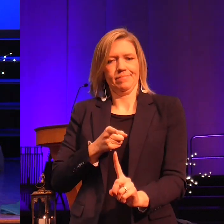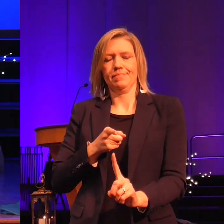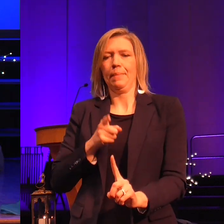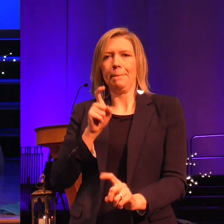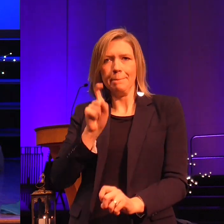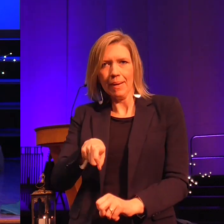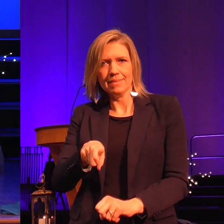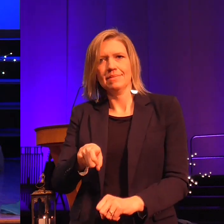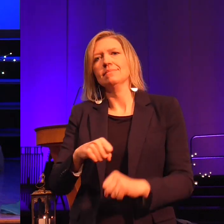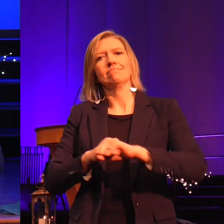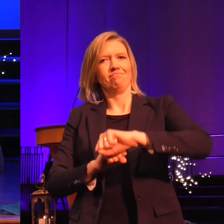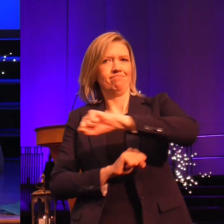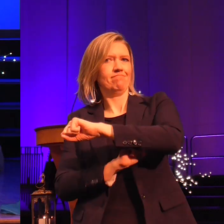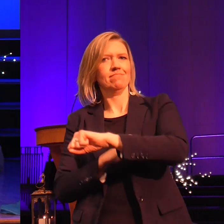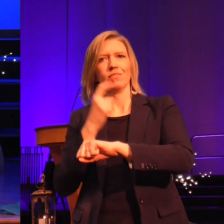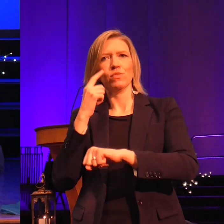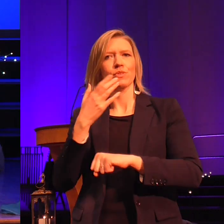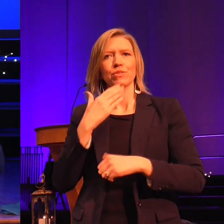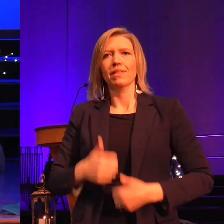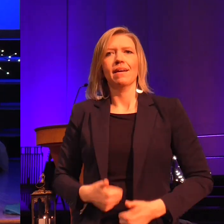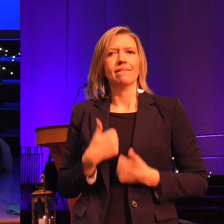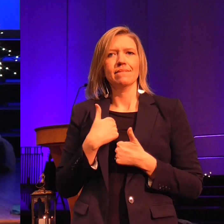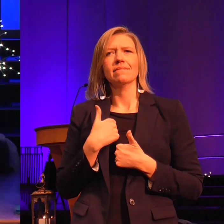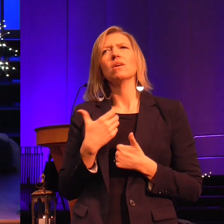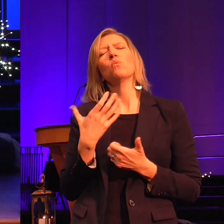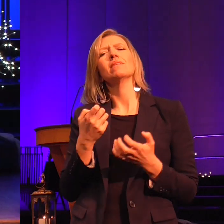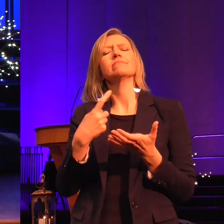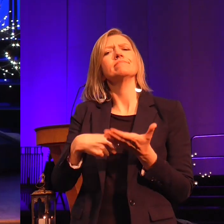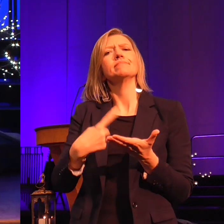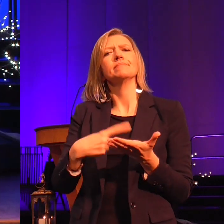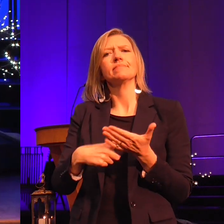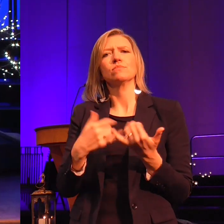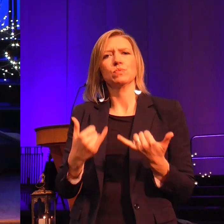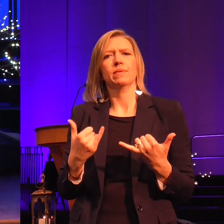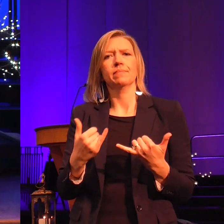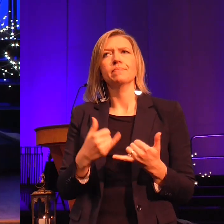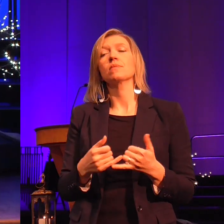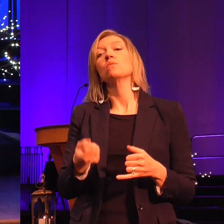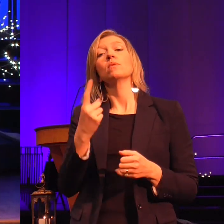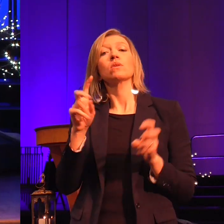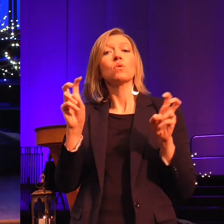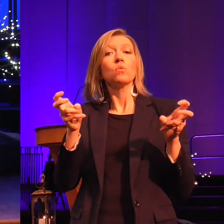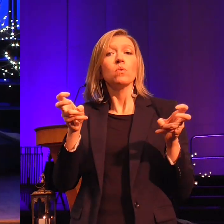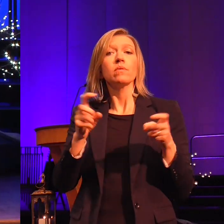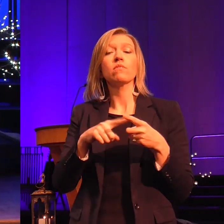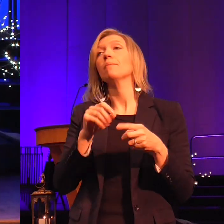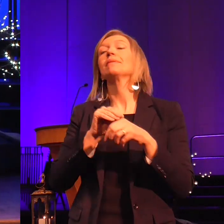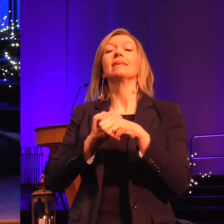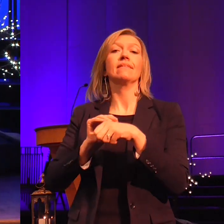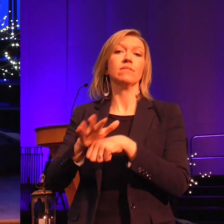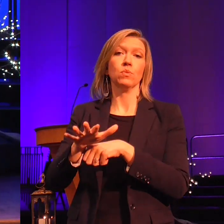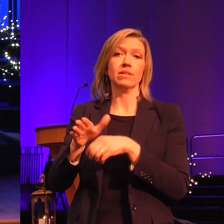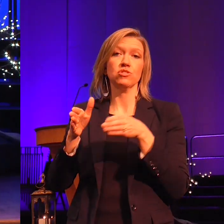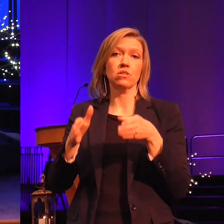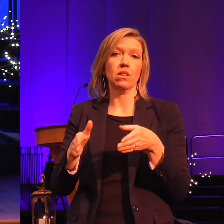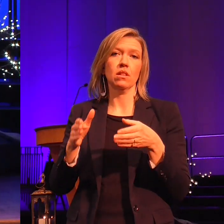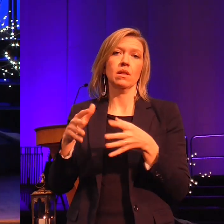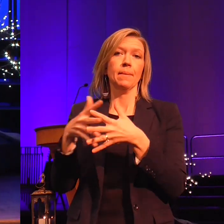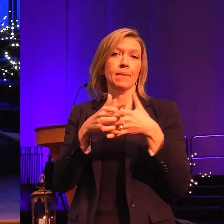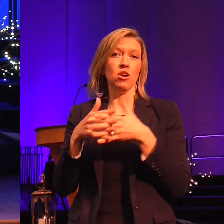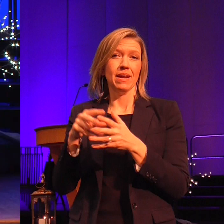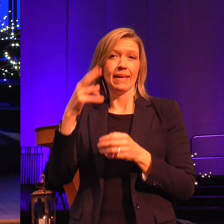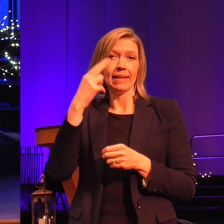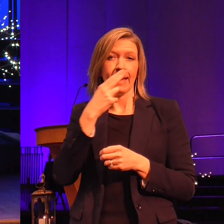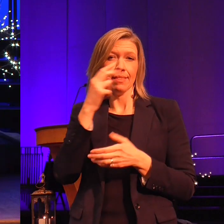I want to explore this today. There's a quote from a very influential American Catholic author,